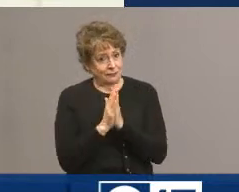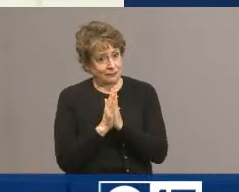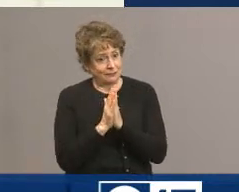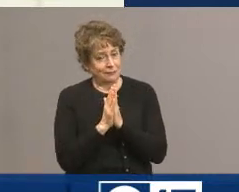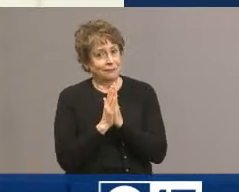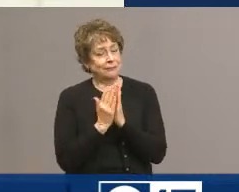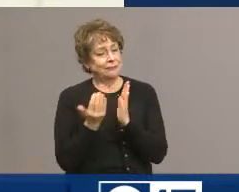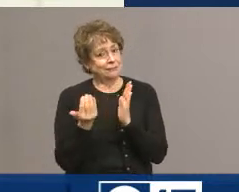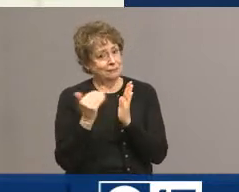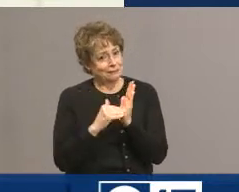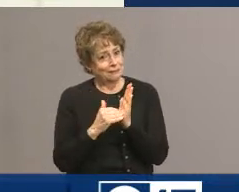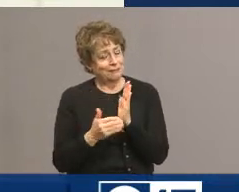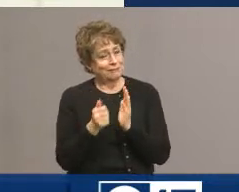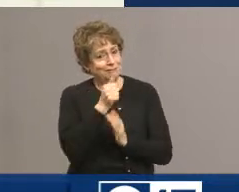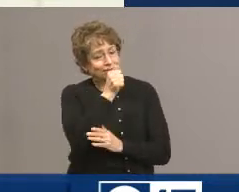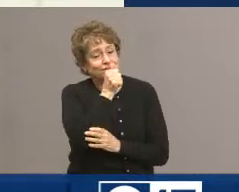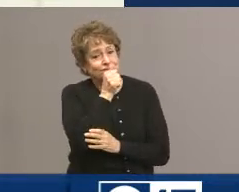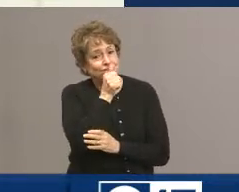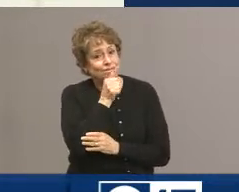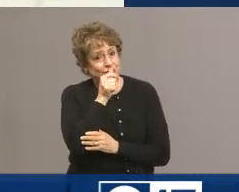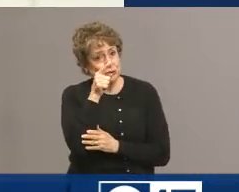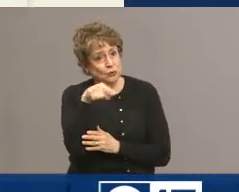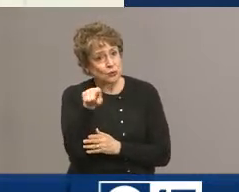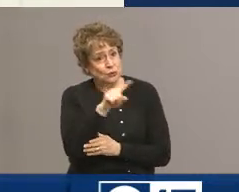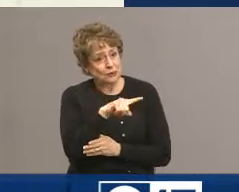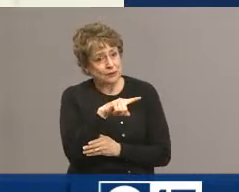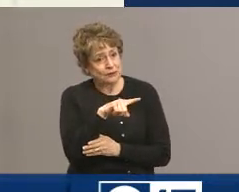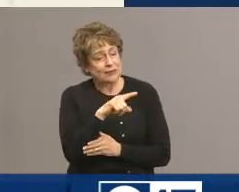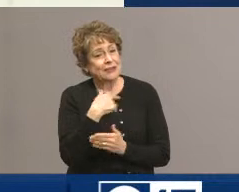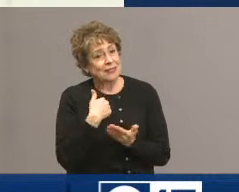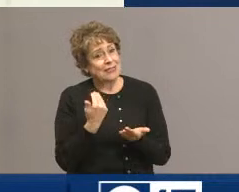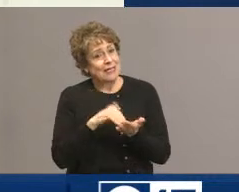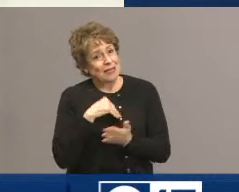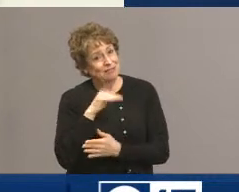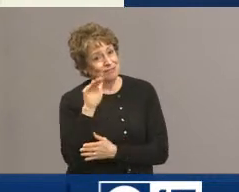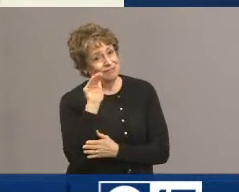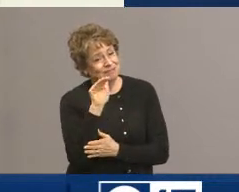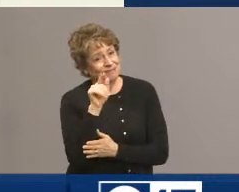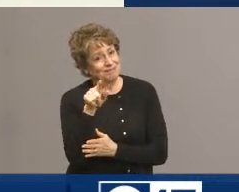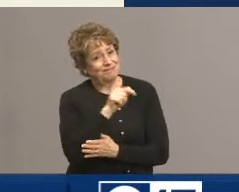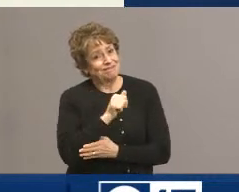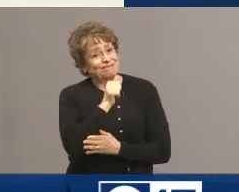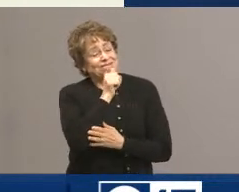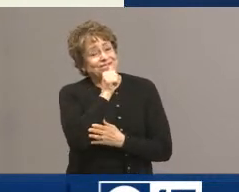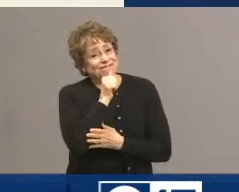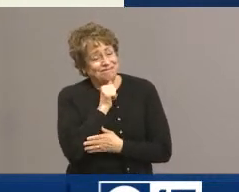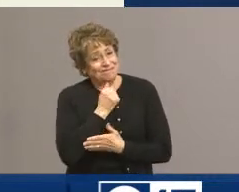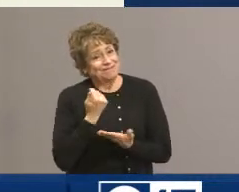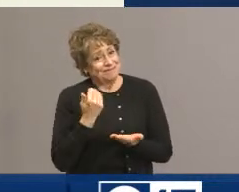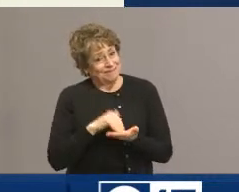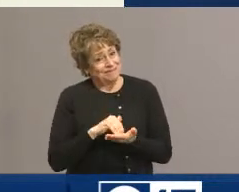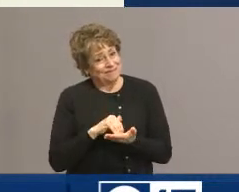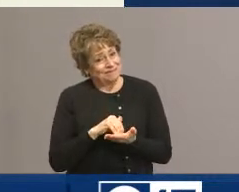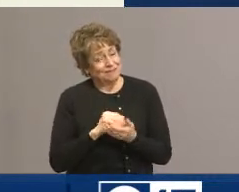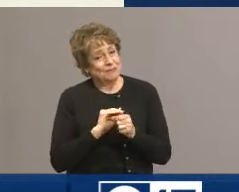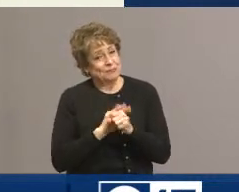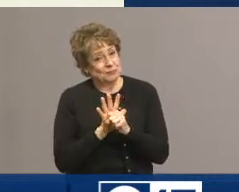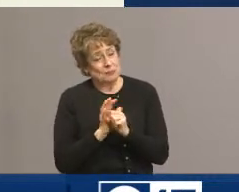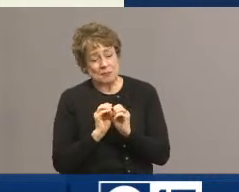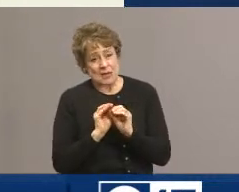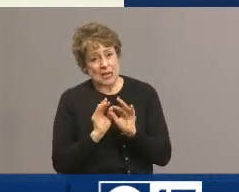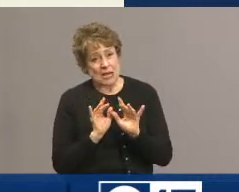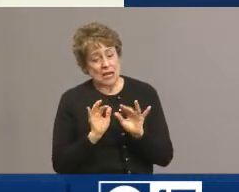patience as we go forward. This pandemic is incredible in terms of the sacrifices that